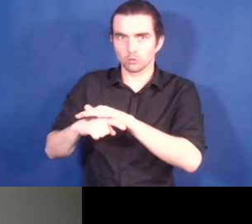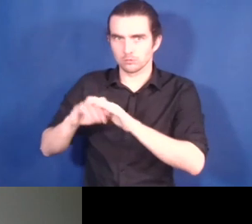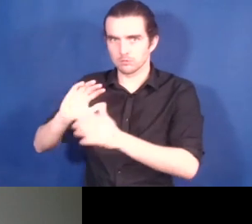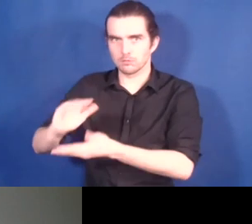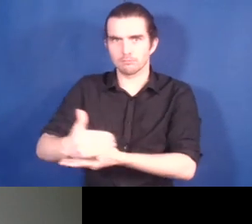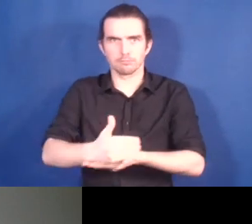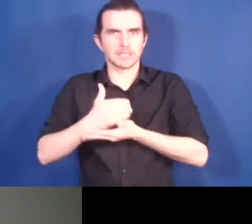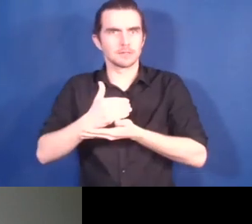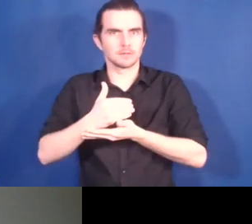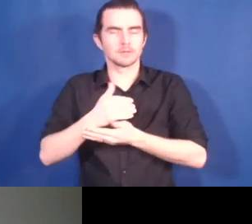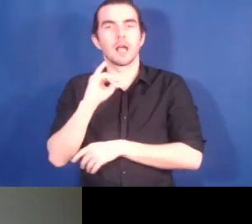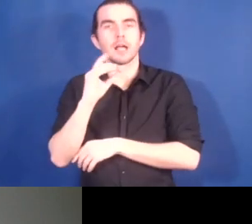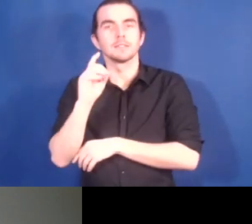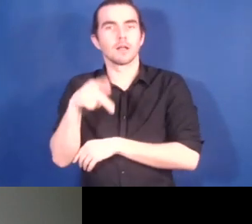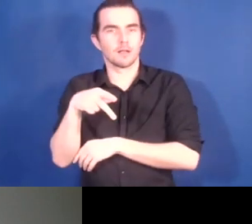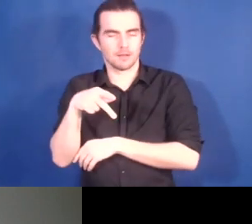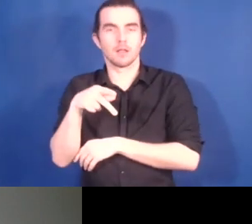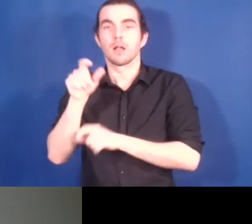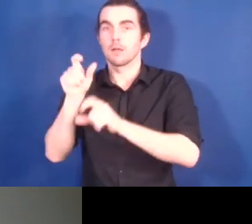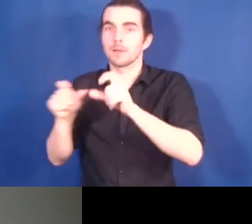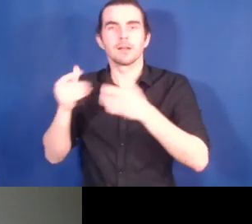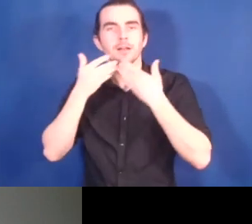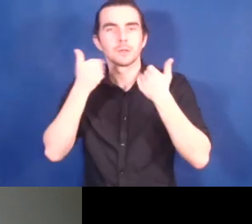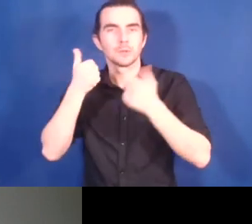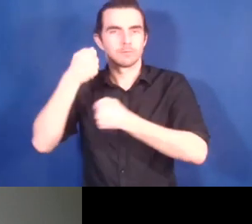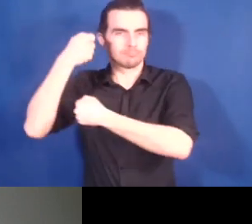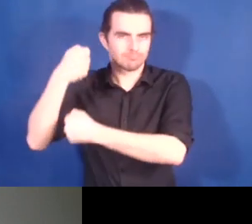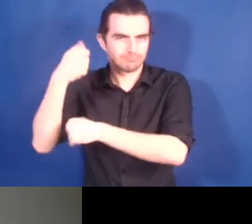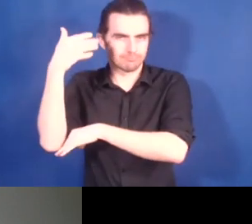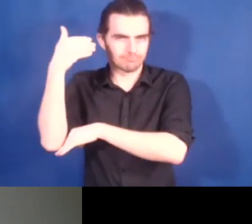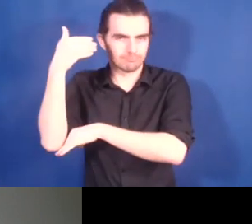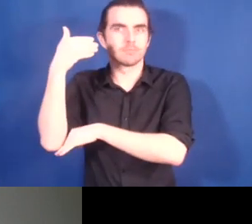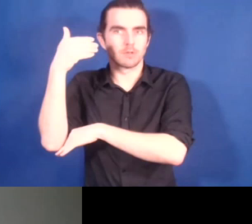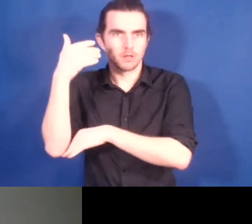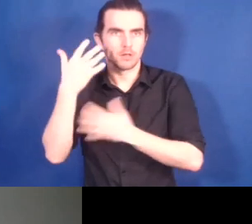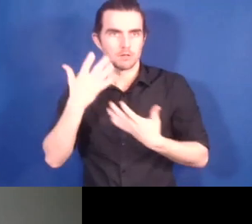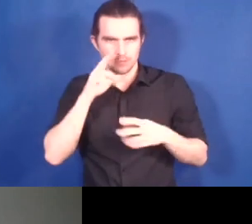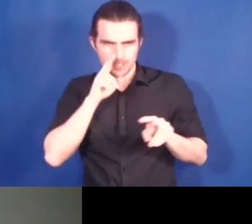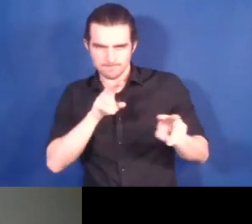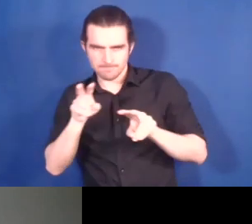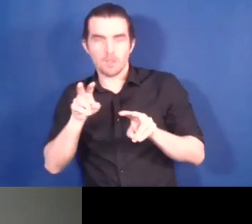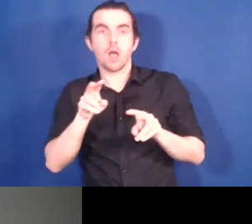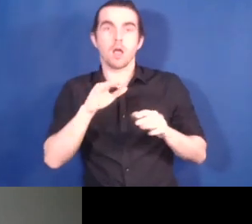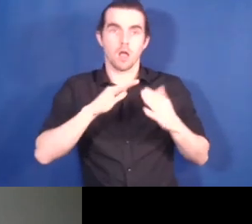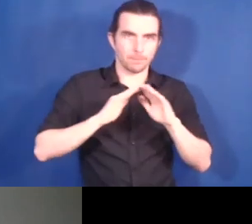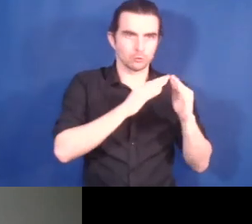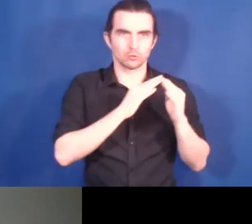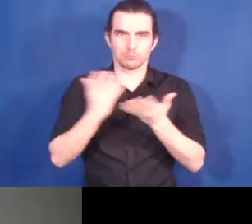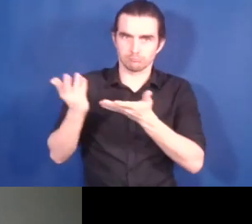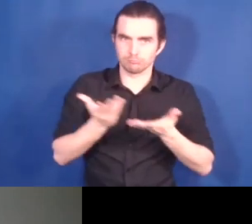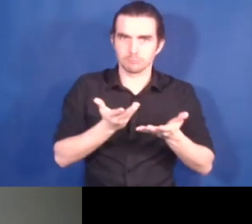that the GCR calls for, and therefore why the whole of society approach that you see in the Global Compact,